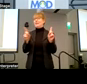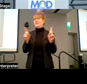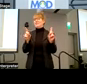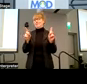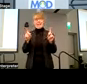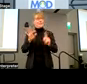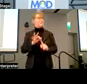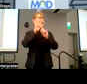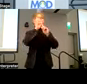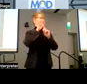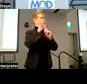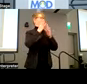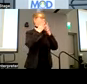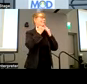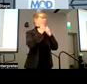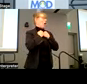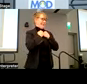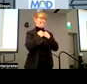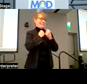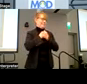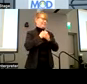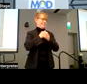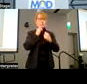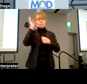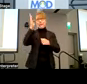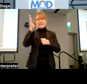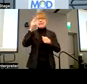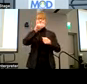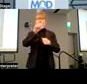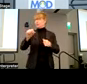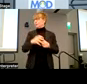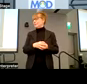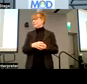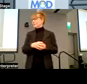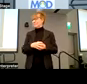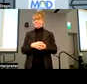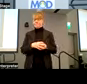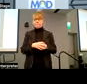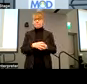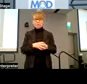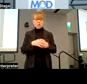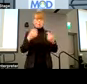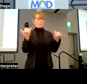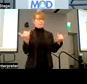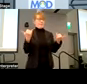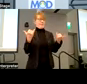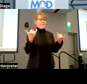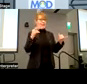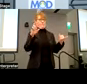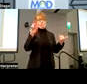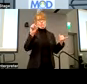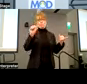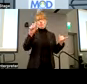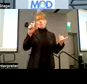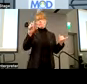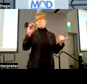fondness for doing work and presenting in Massachusetts. So what are we going to talk about today? We have a road map, which is why I have a picture here of